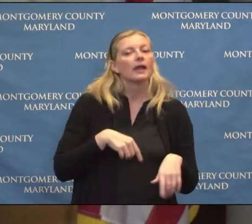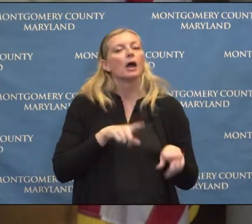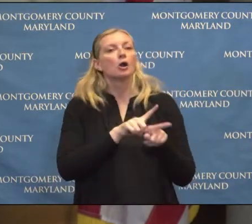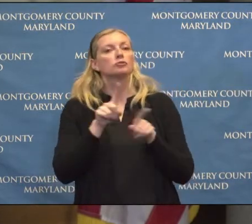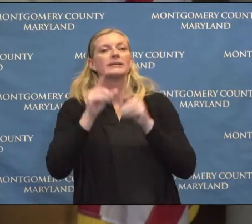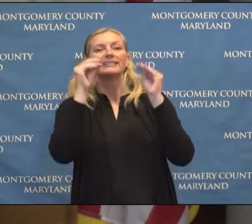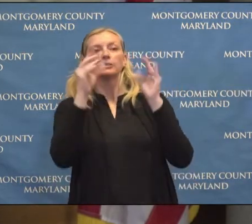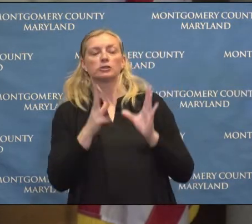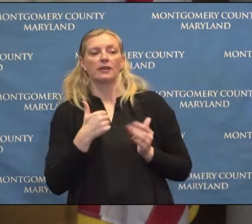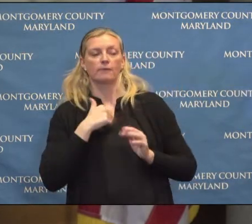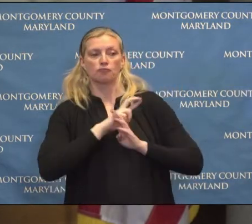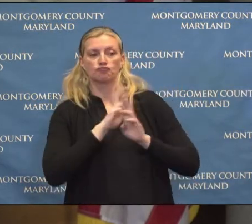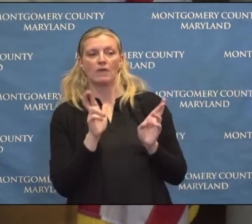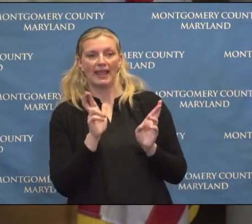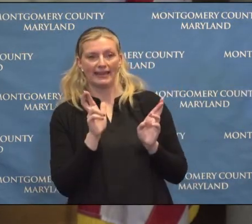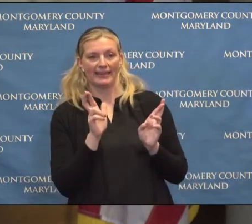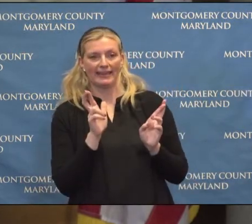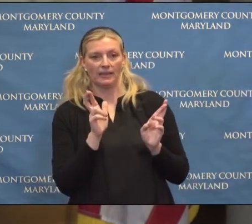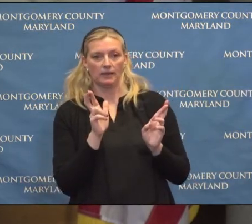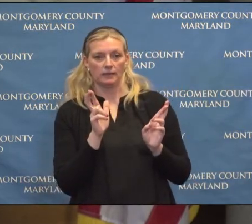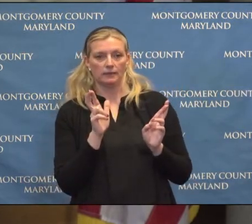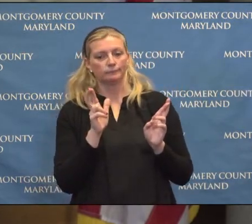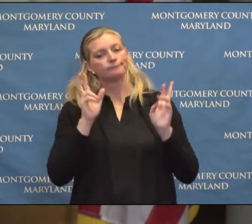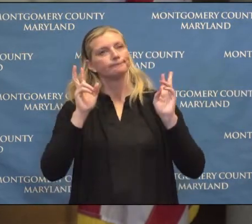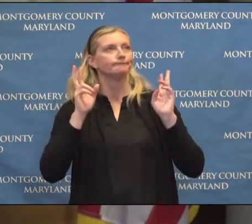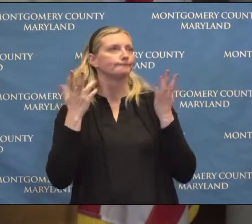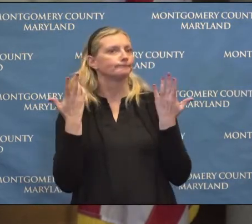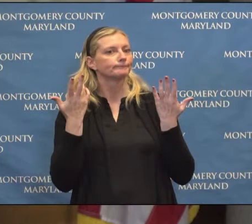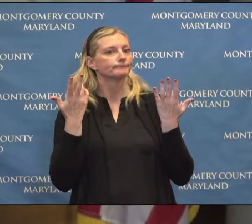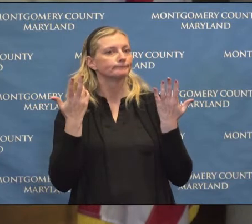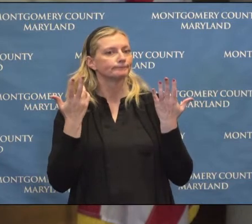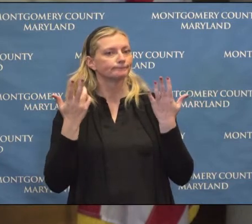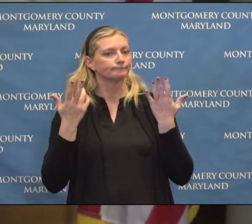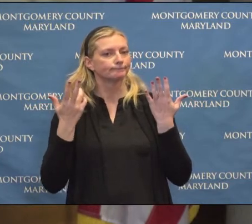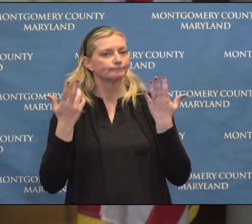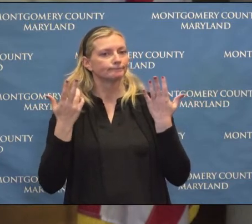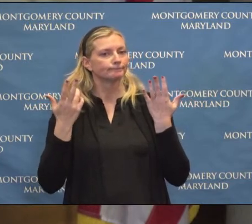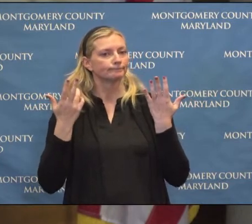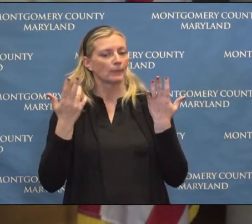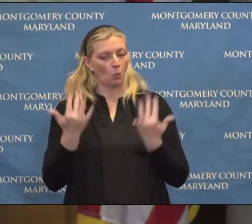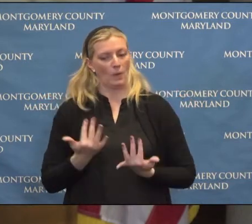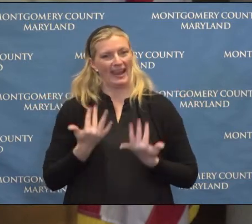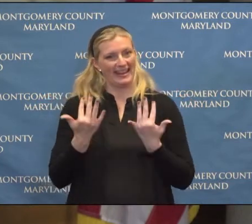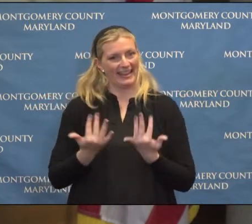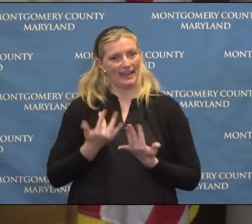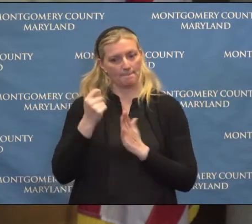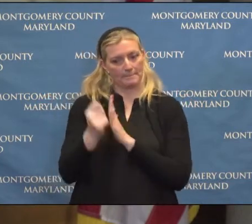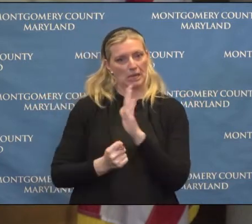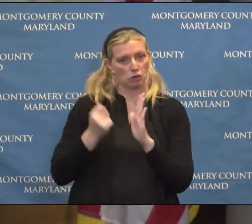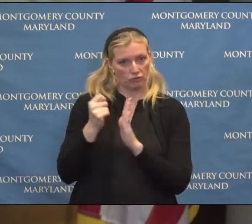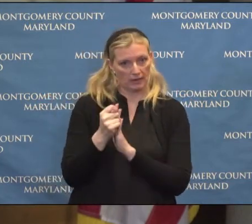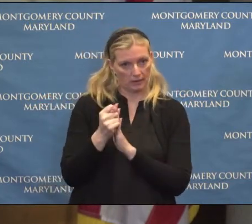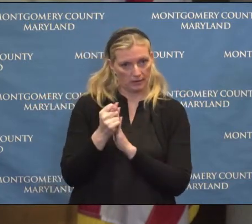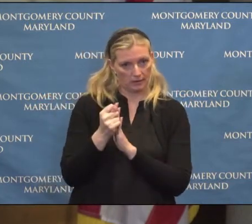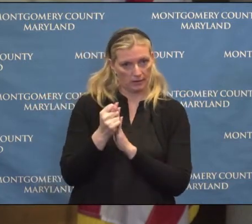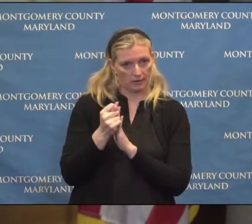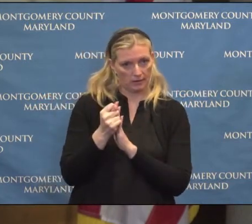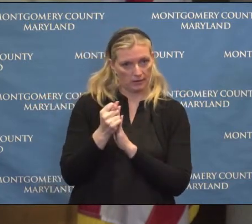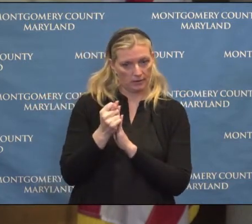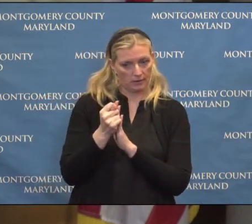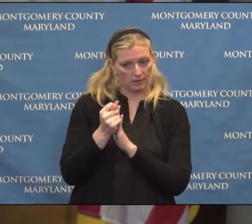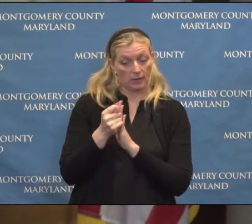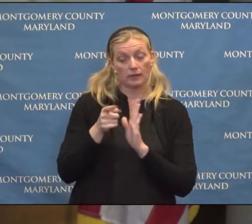waiting room. So everybody waits to come in. And then the teacher can see if the student who's trying to come in is a student that belongs in that